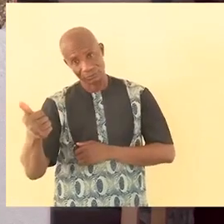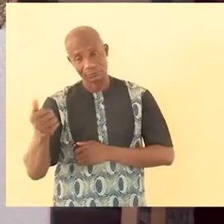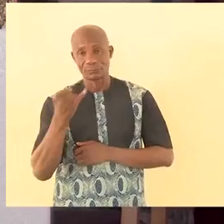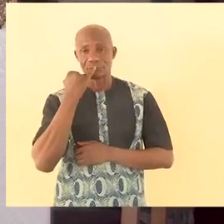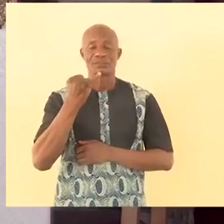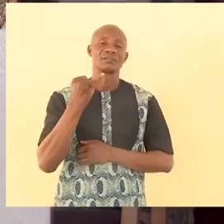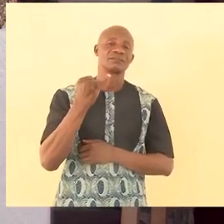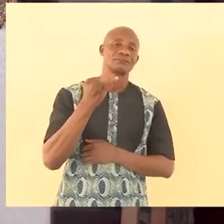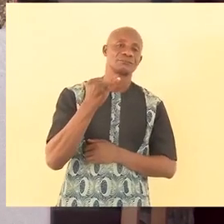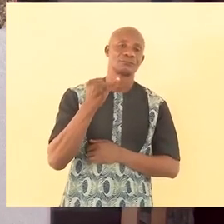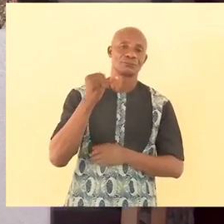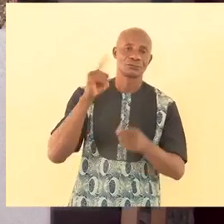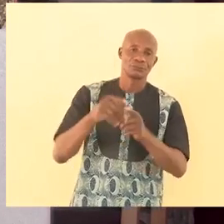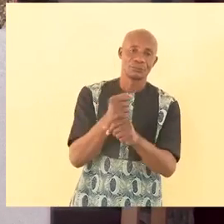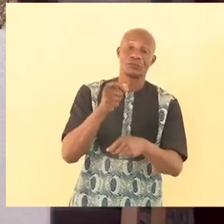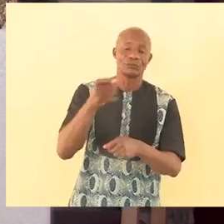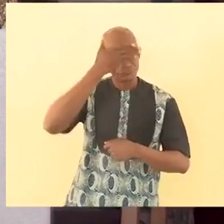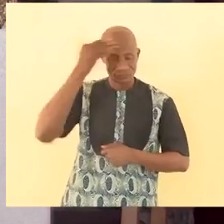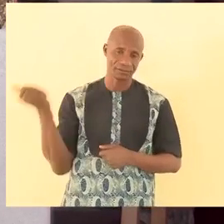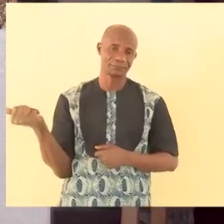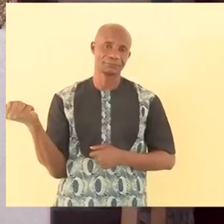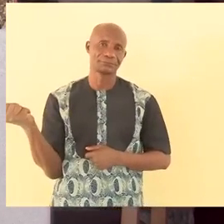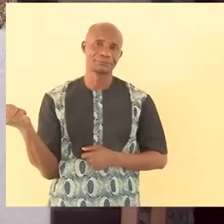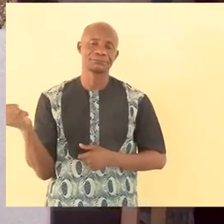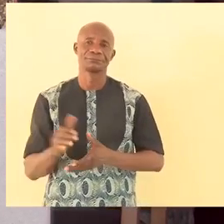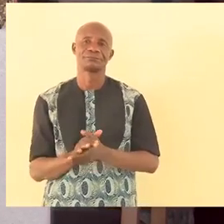The other is likely to make you forget.